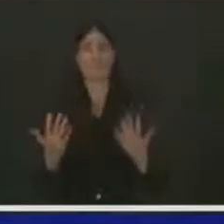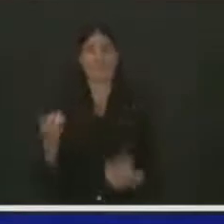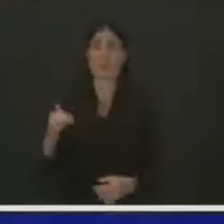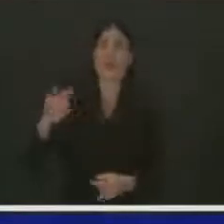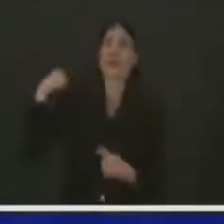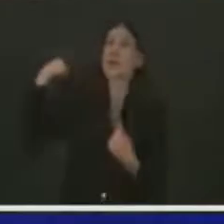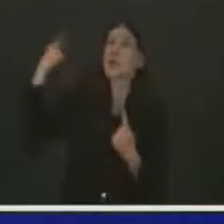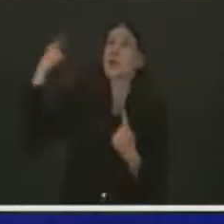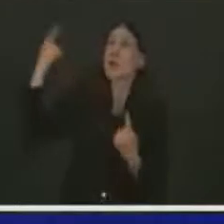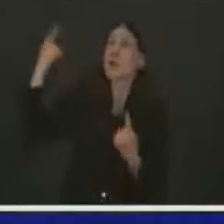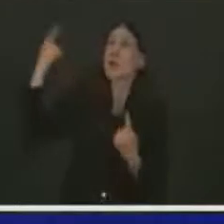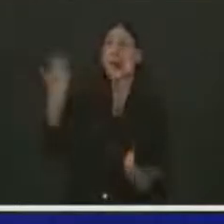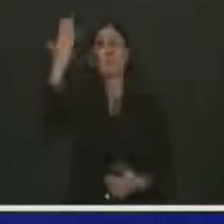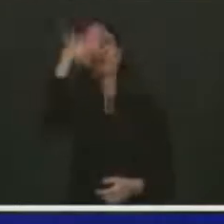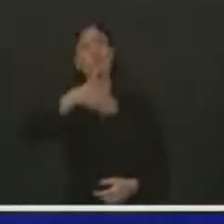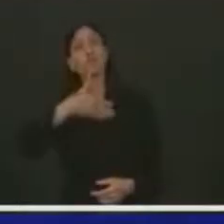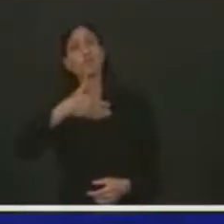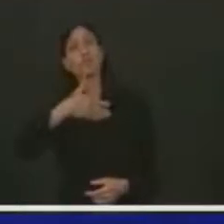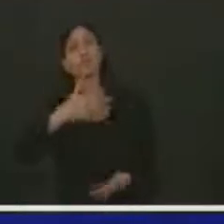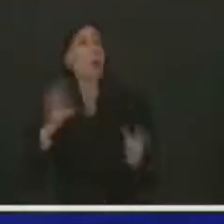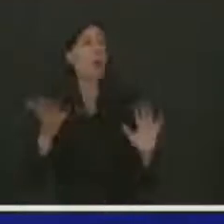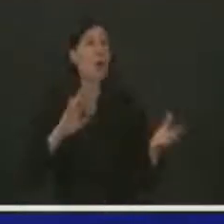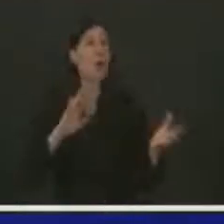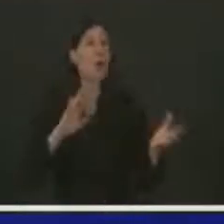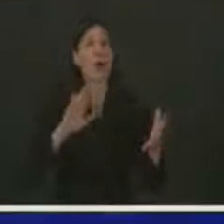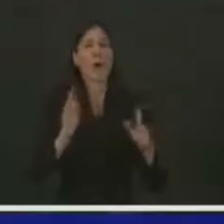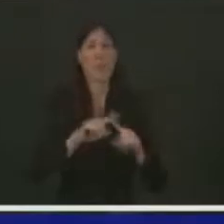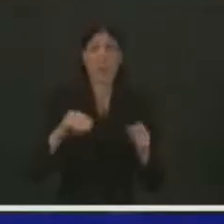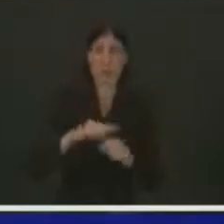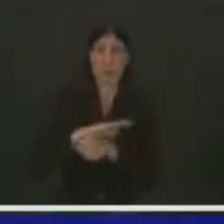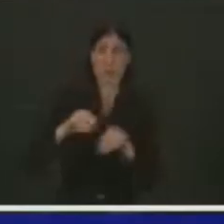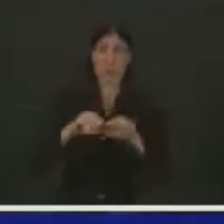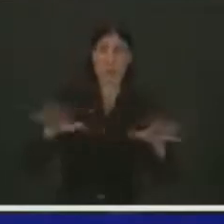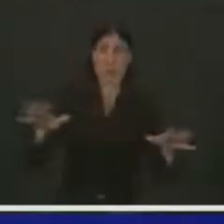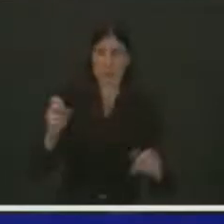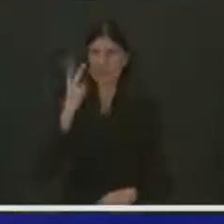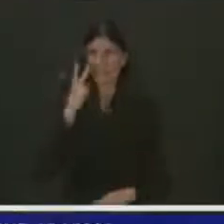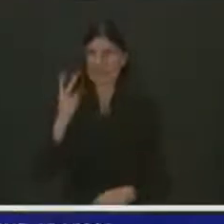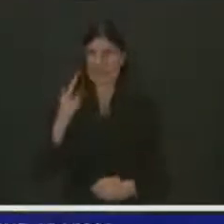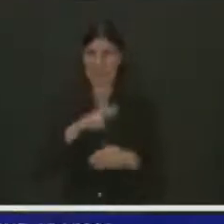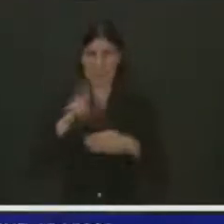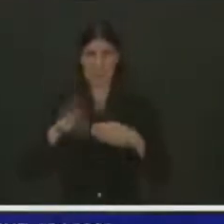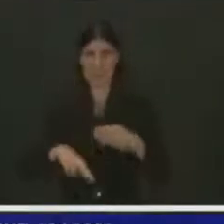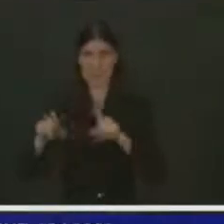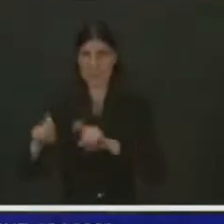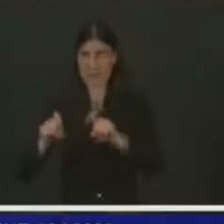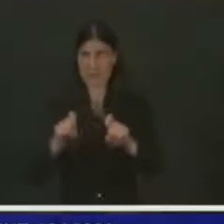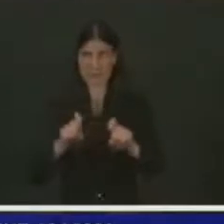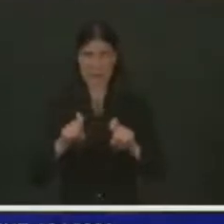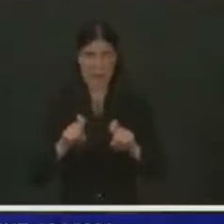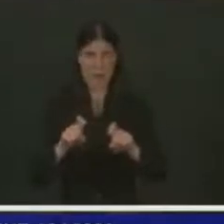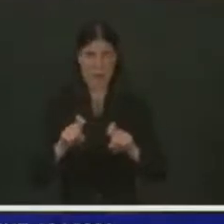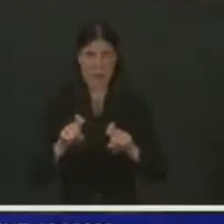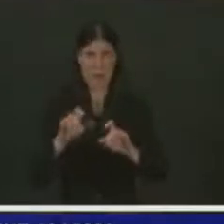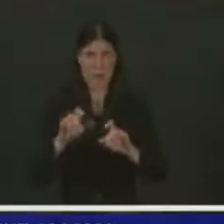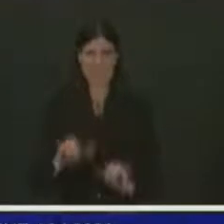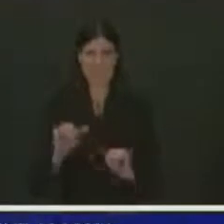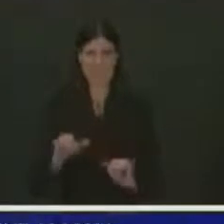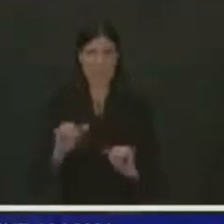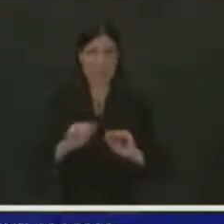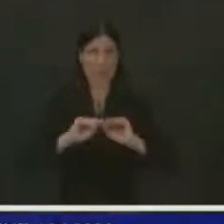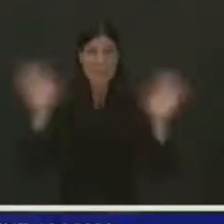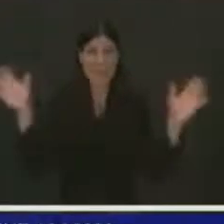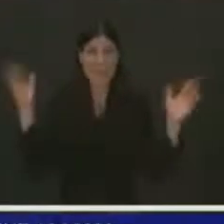us together that there is more for us to do. So we want to emphasize that as we are encouraging